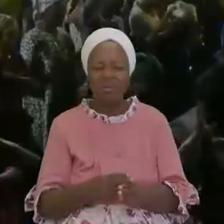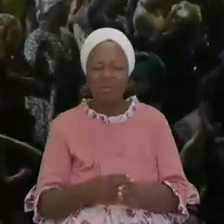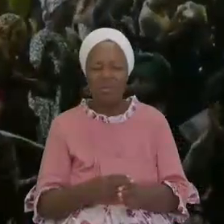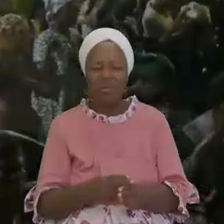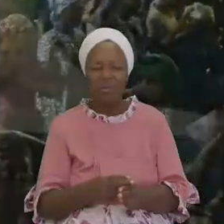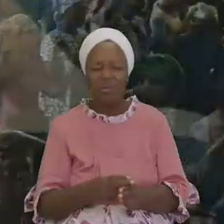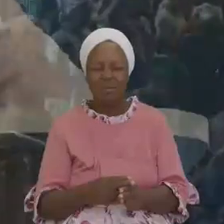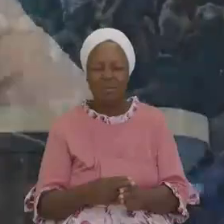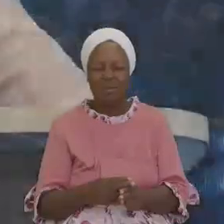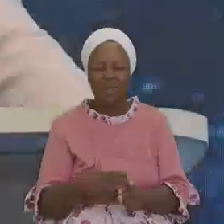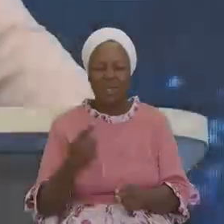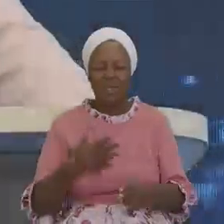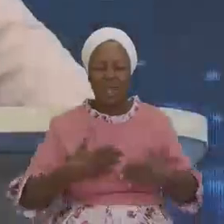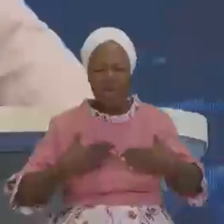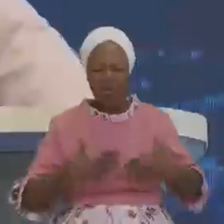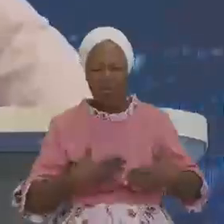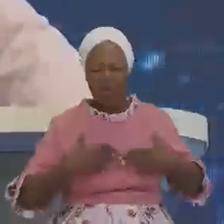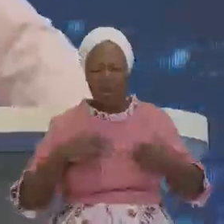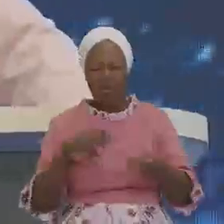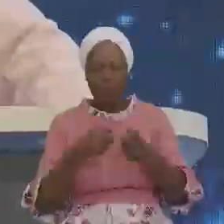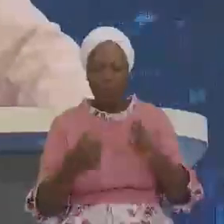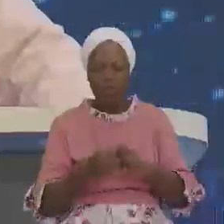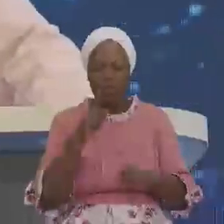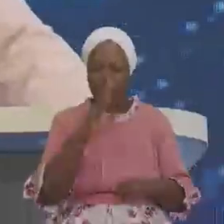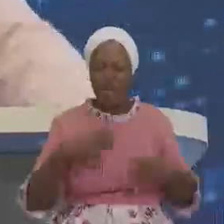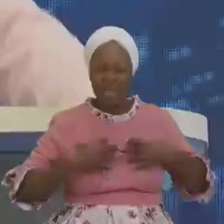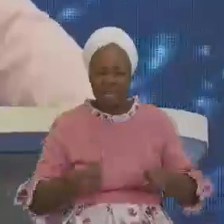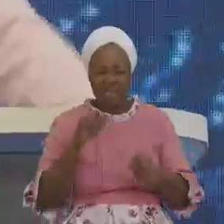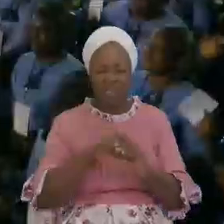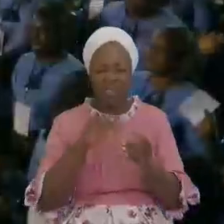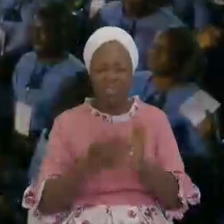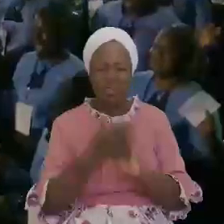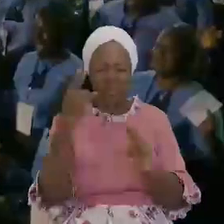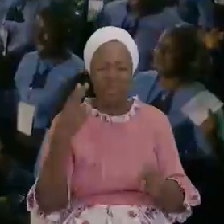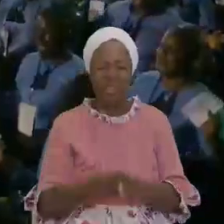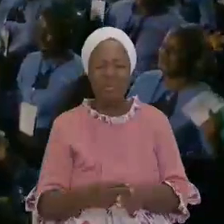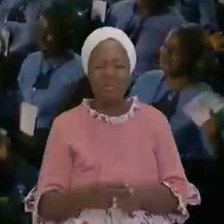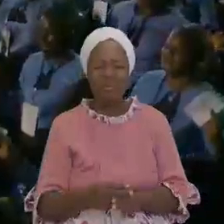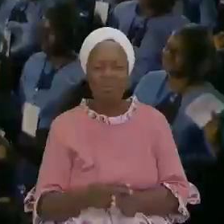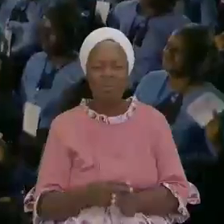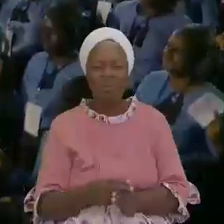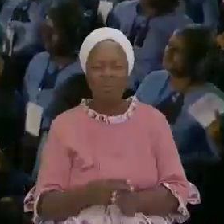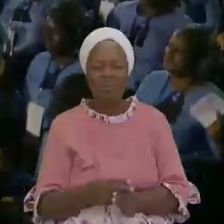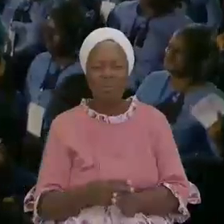The breathing problem, you are healed in Jesus' name.